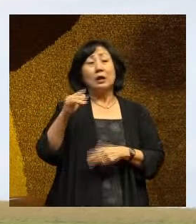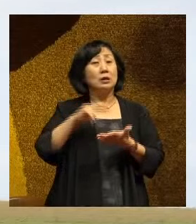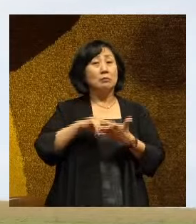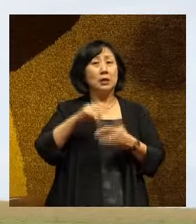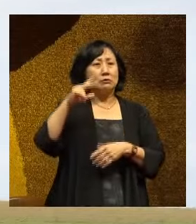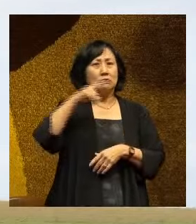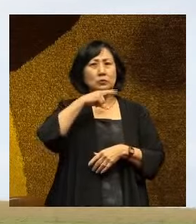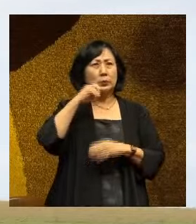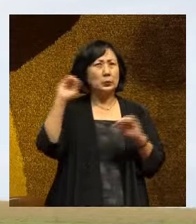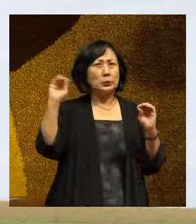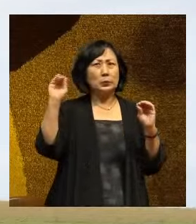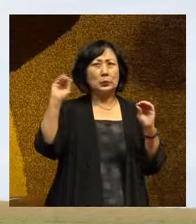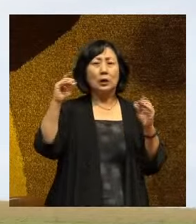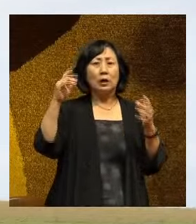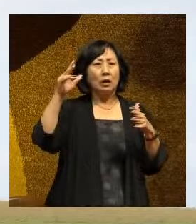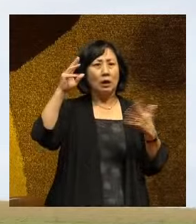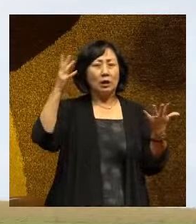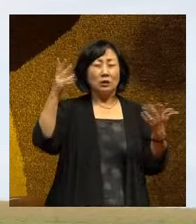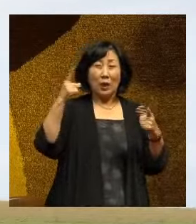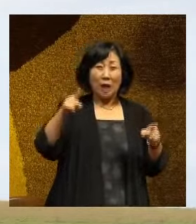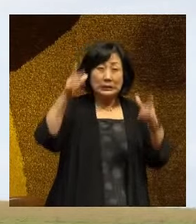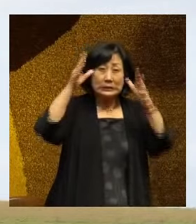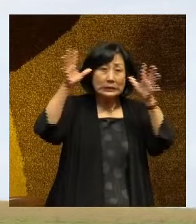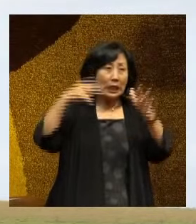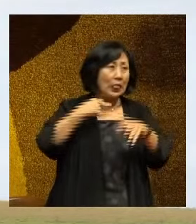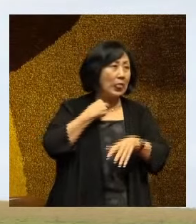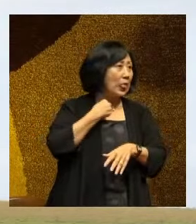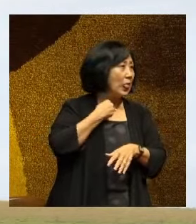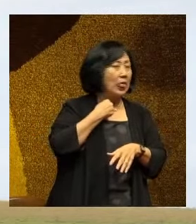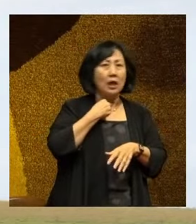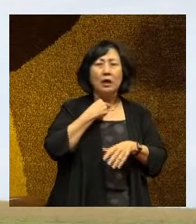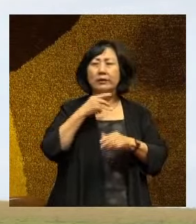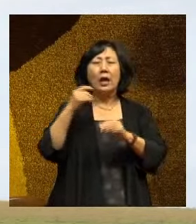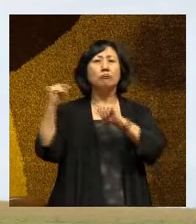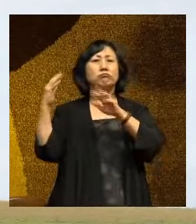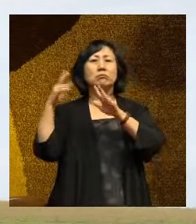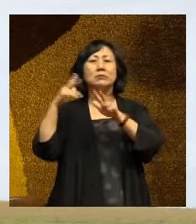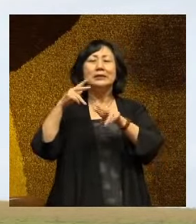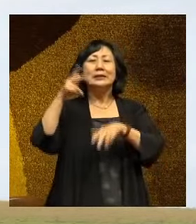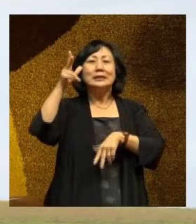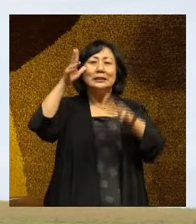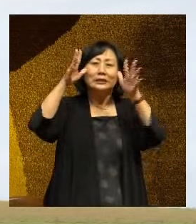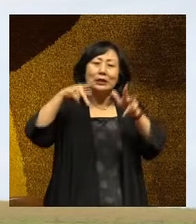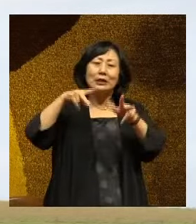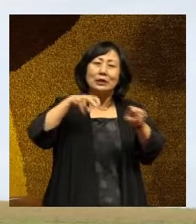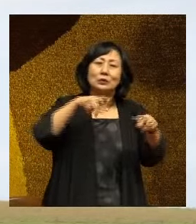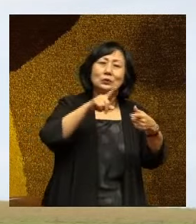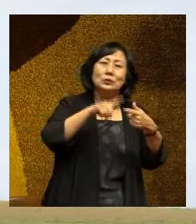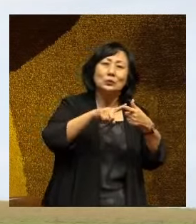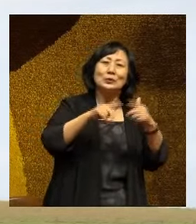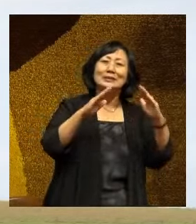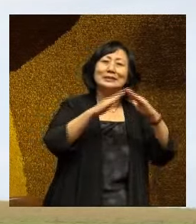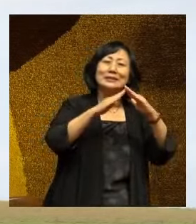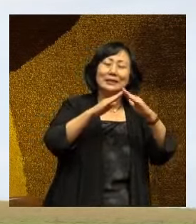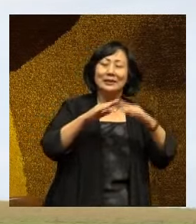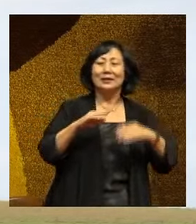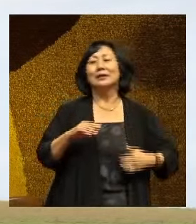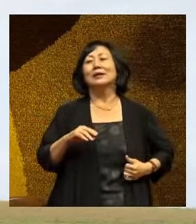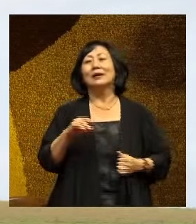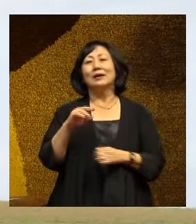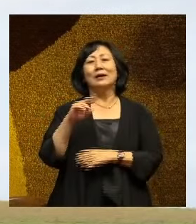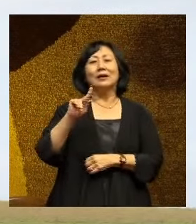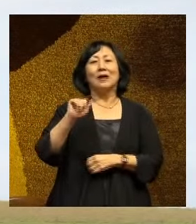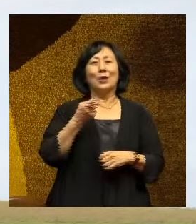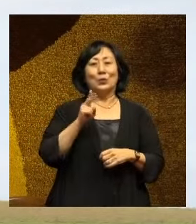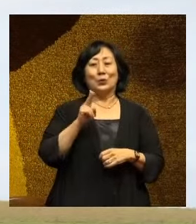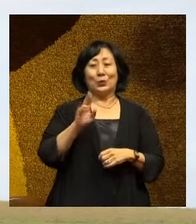invasive axis deer into Kahului. And severe drought on Hawaii Island fueled the Mana